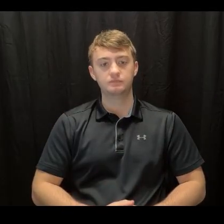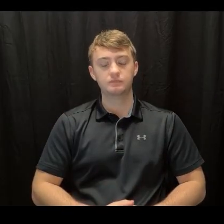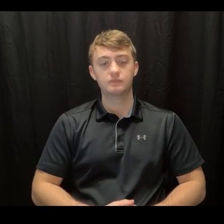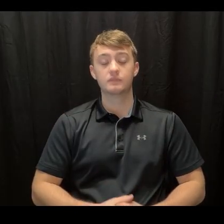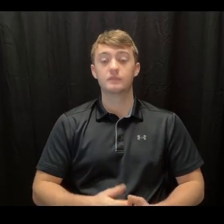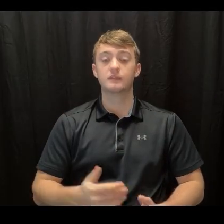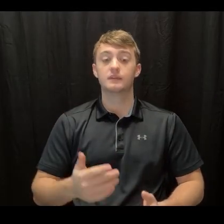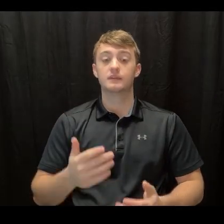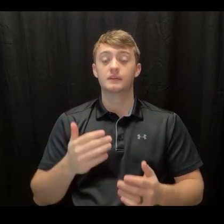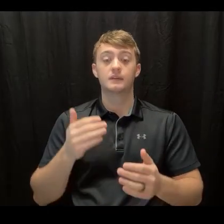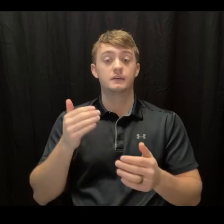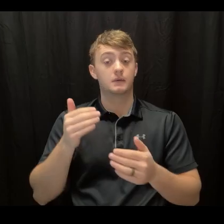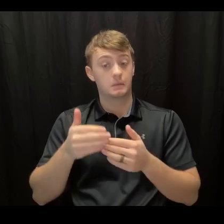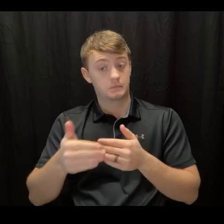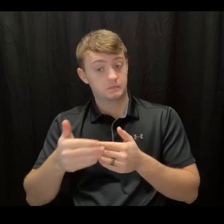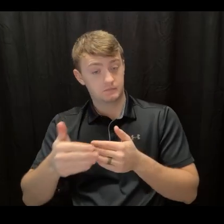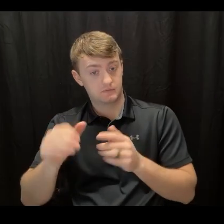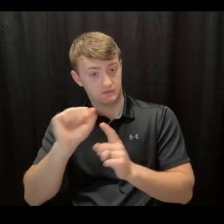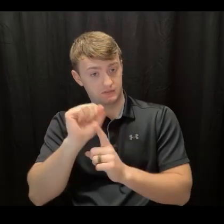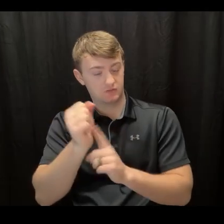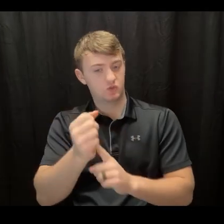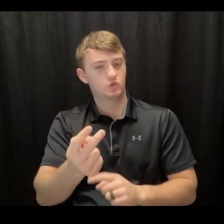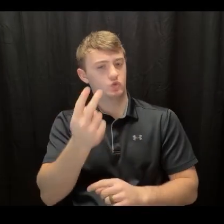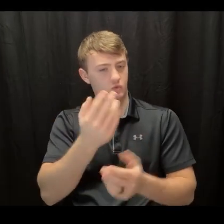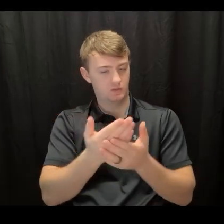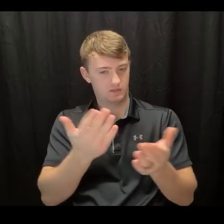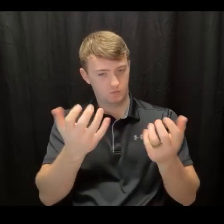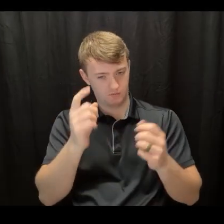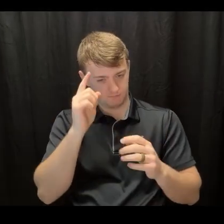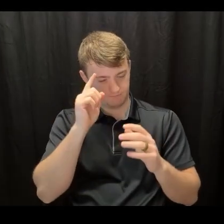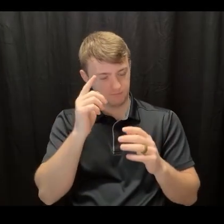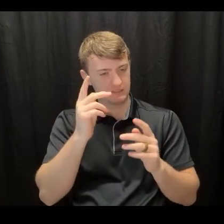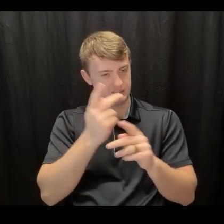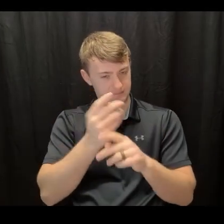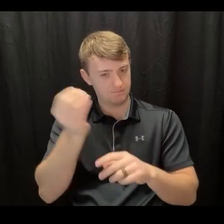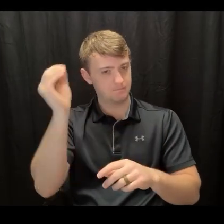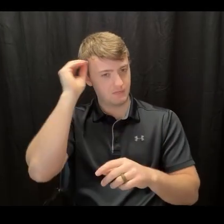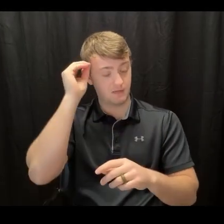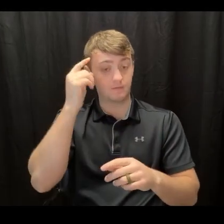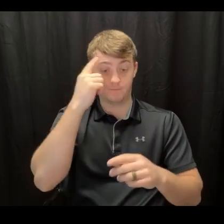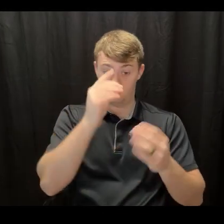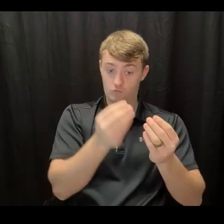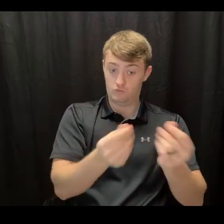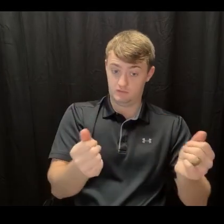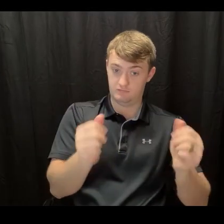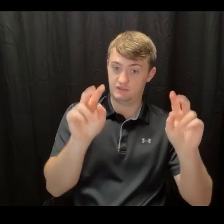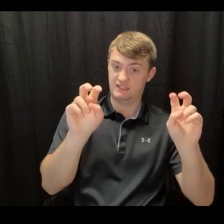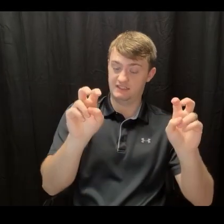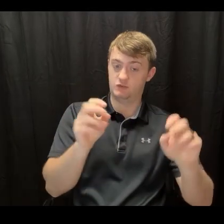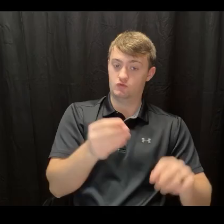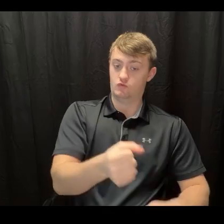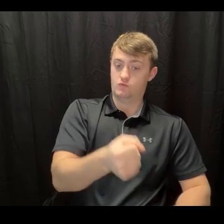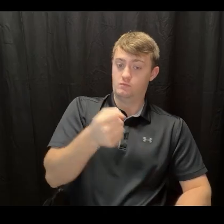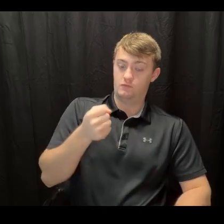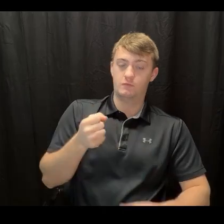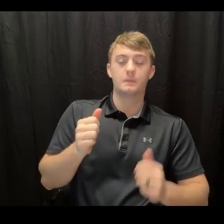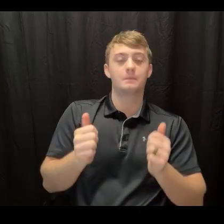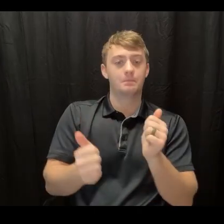So in the upcoming scenarios, there are two things to keep in mind. In order for a resolution to be considered a